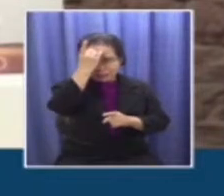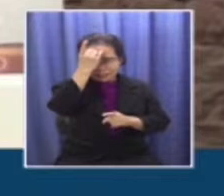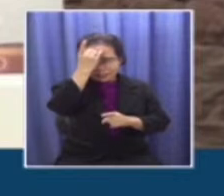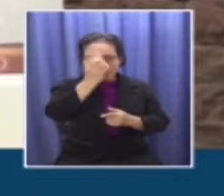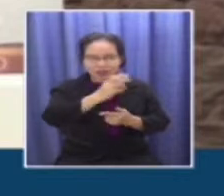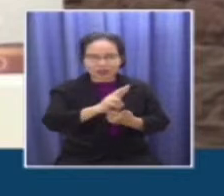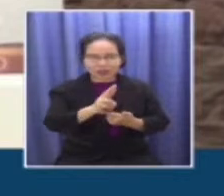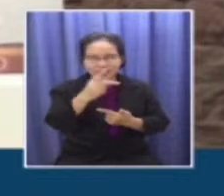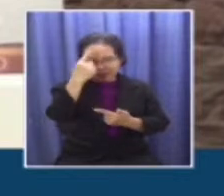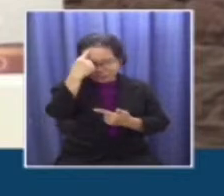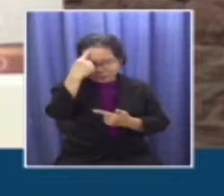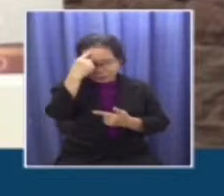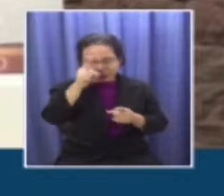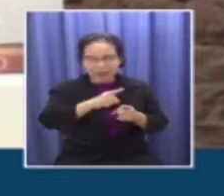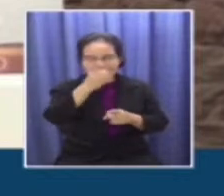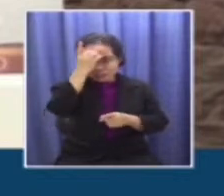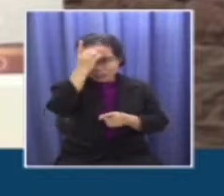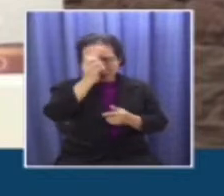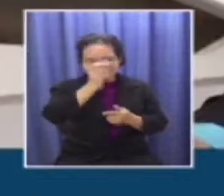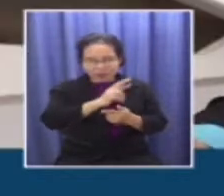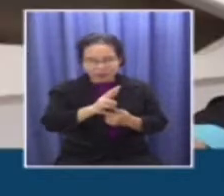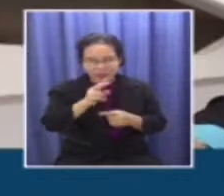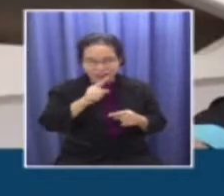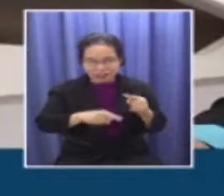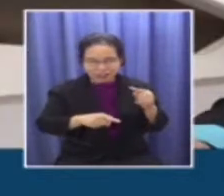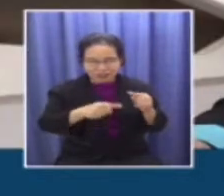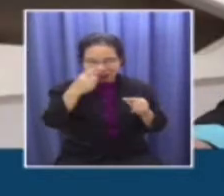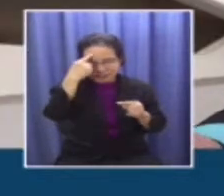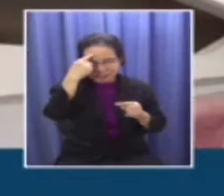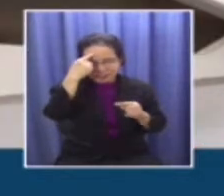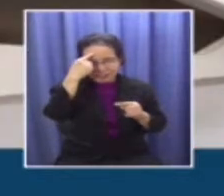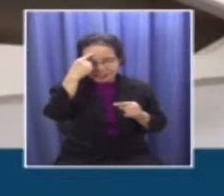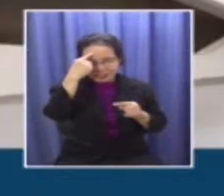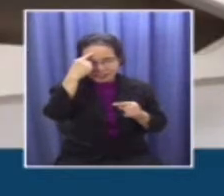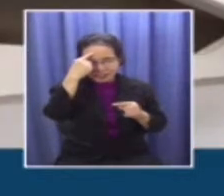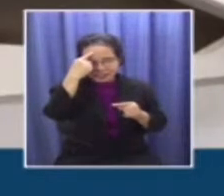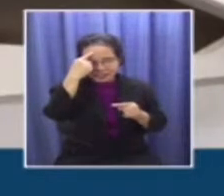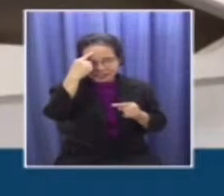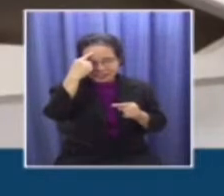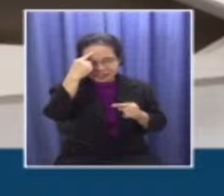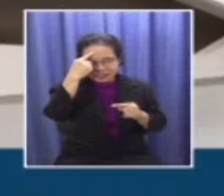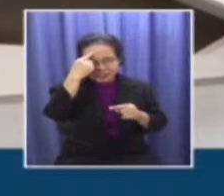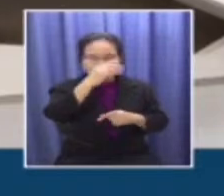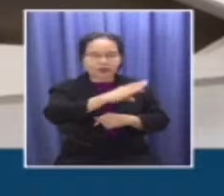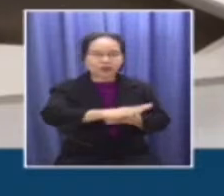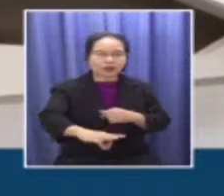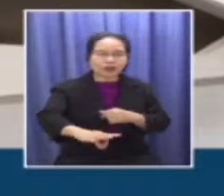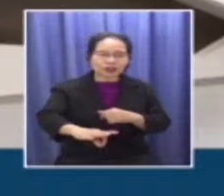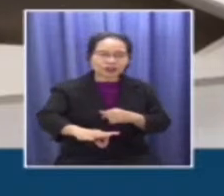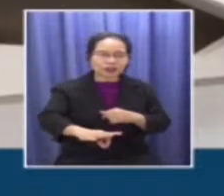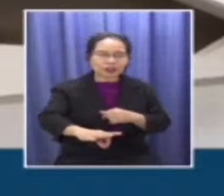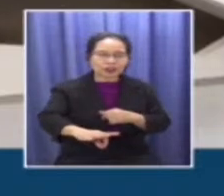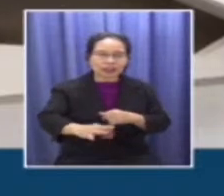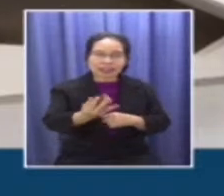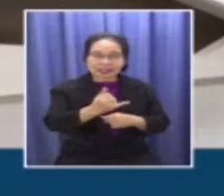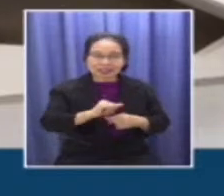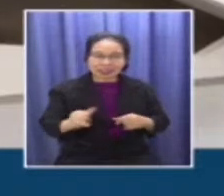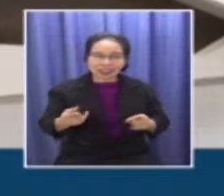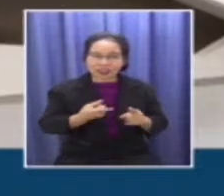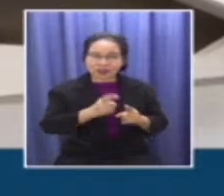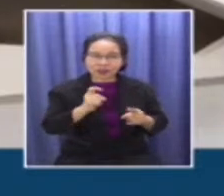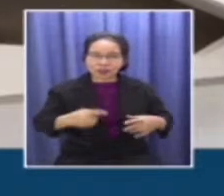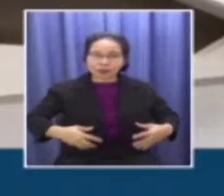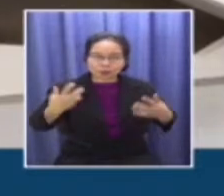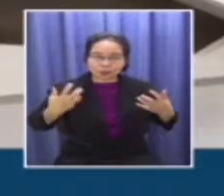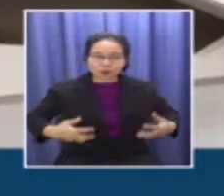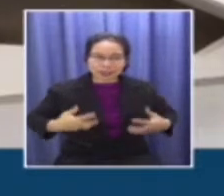What do you think, Brother Daniel? Or you cannot think? Well, I cannot think to those who are